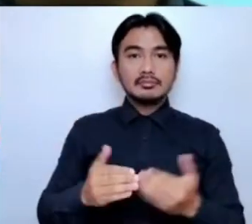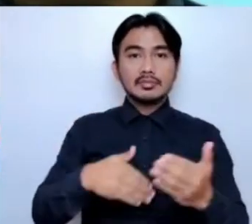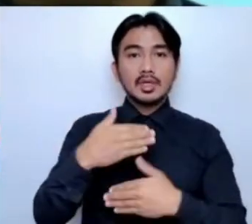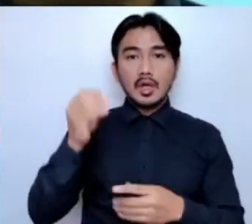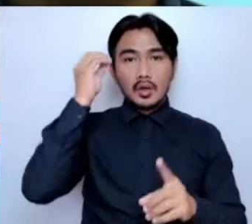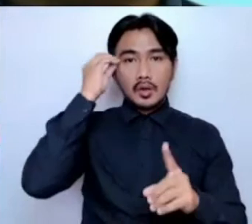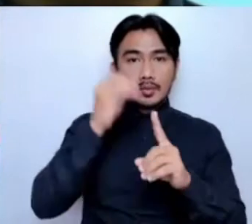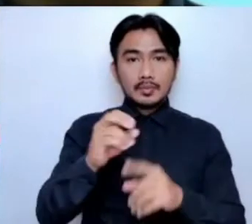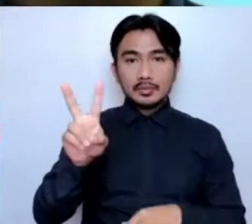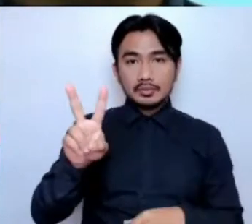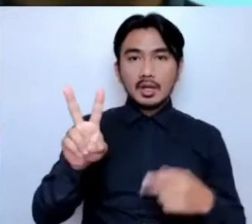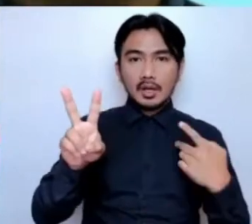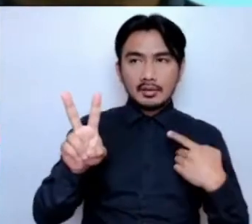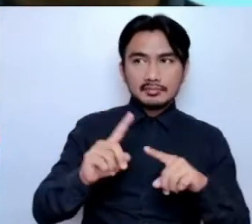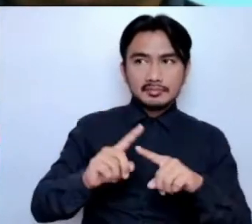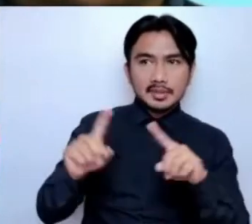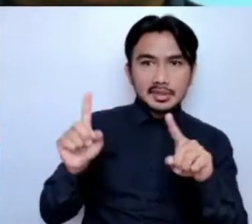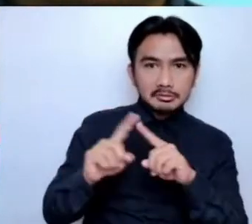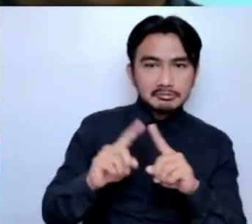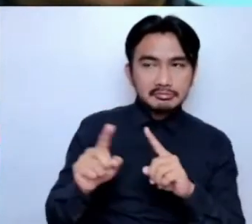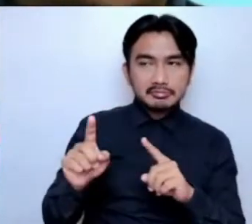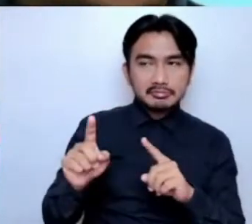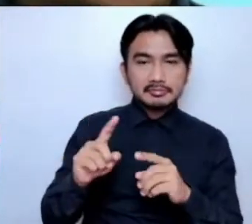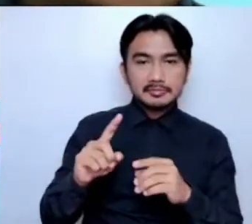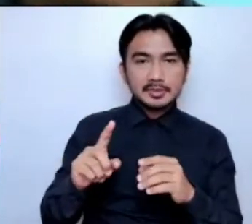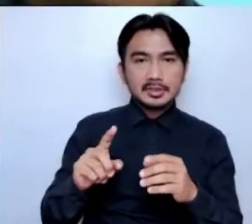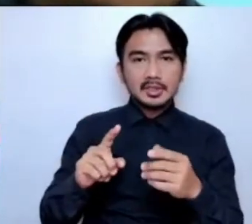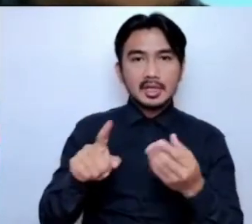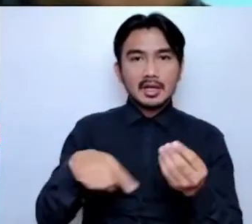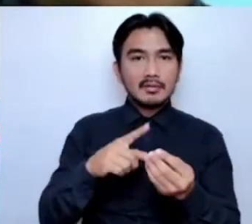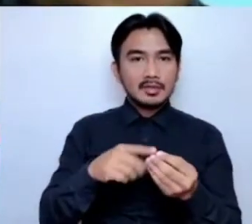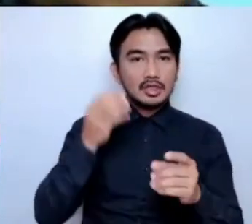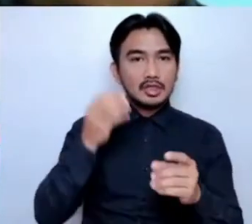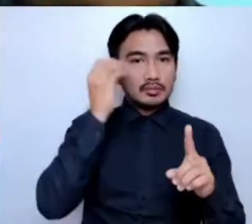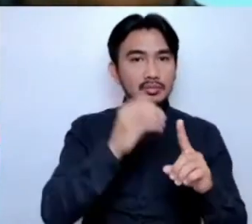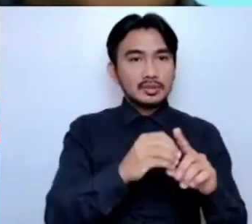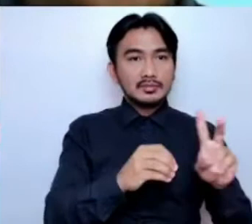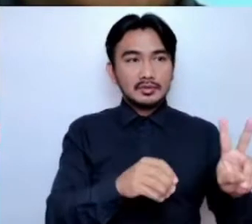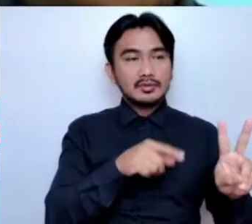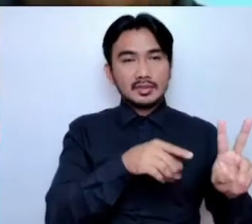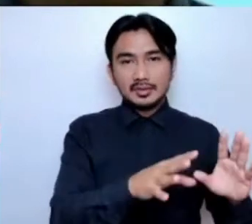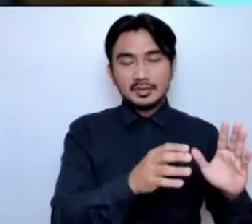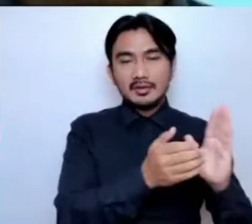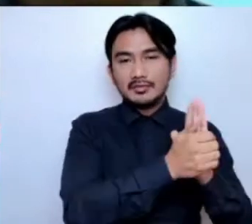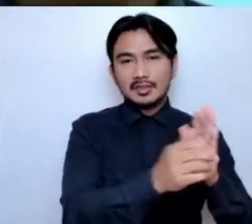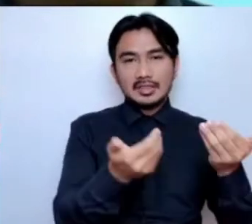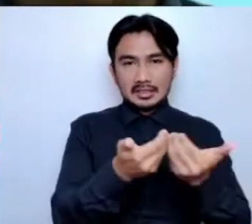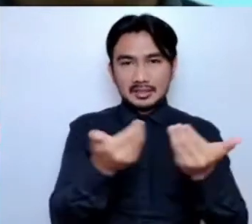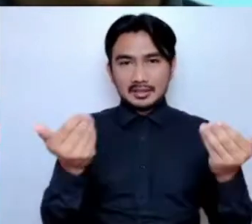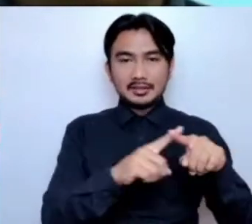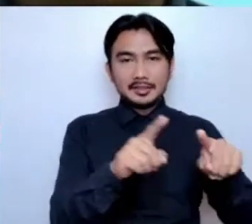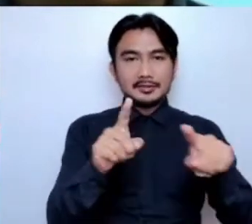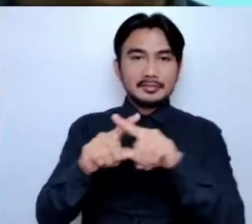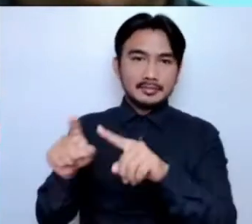quite a difference here with the objective 2 of our proficient teachers, because here our objective has now something